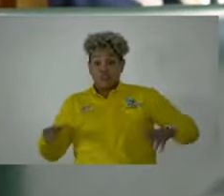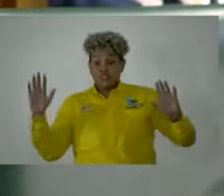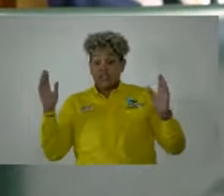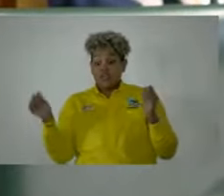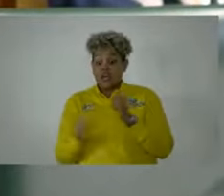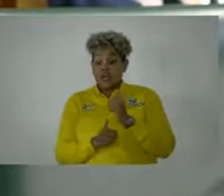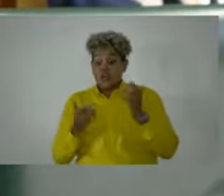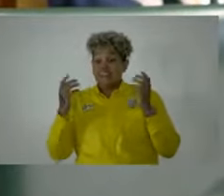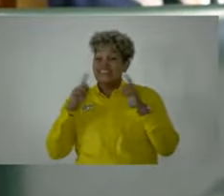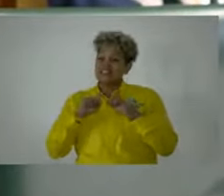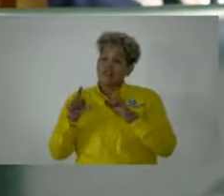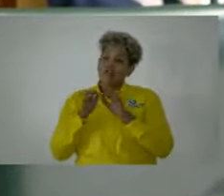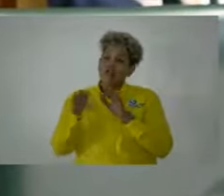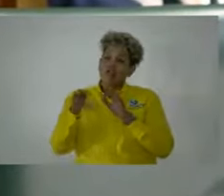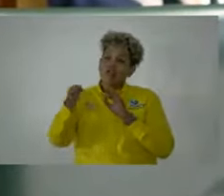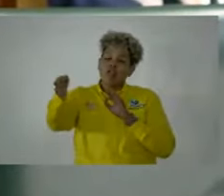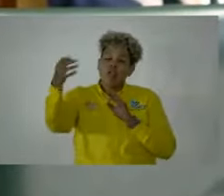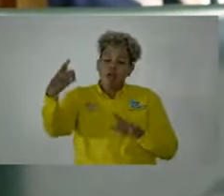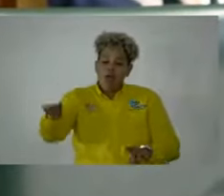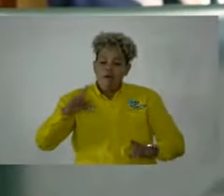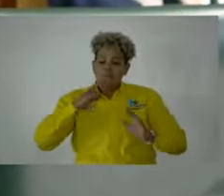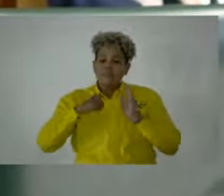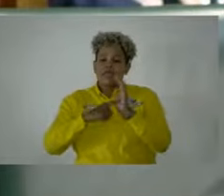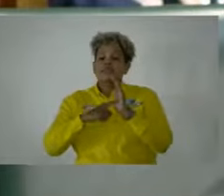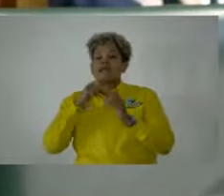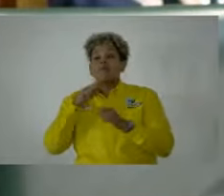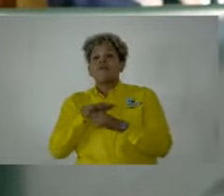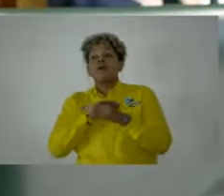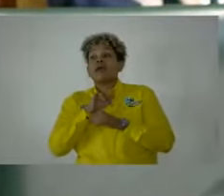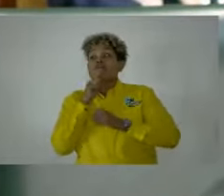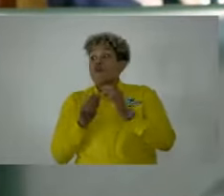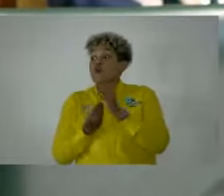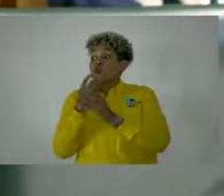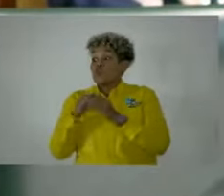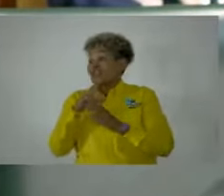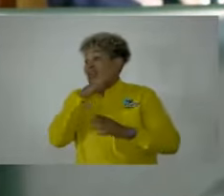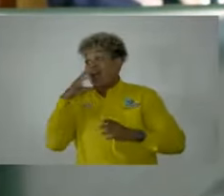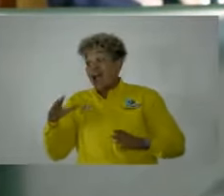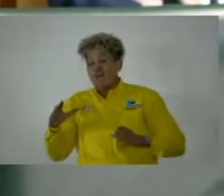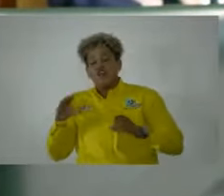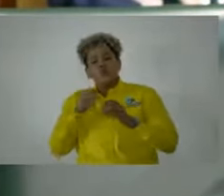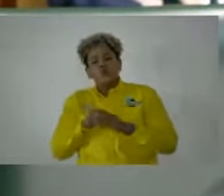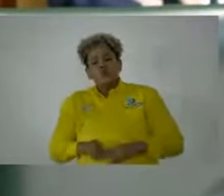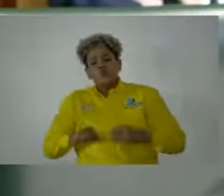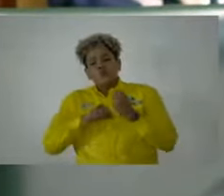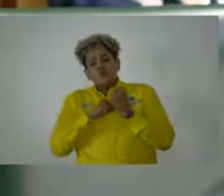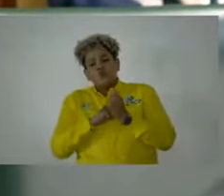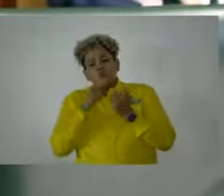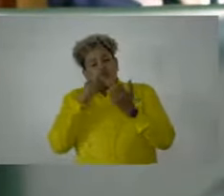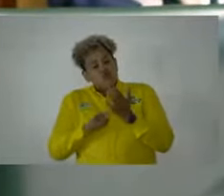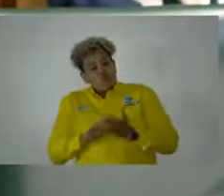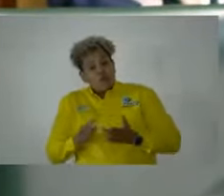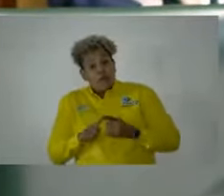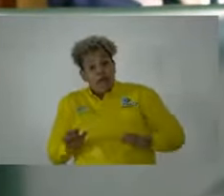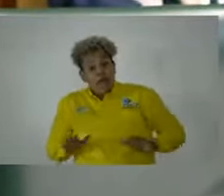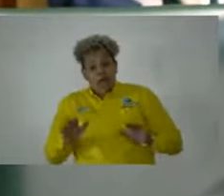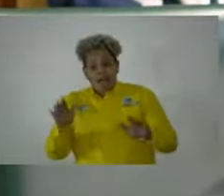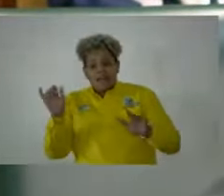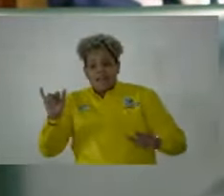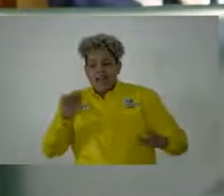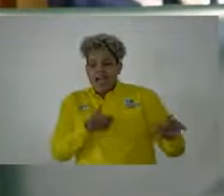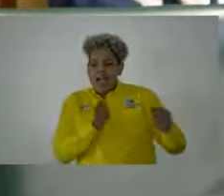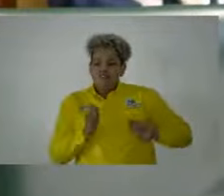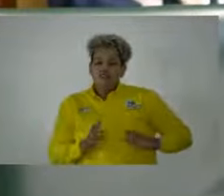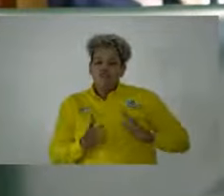undergone numerous extensions. Examples of areas for growth in agriculture include supporting research and activities like